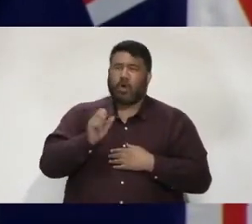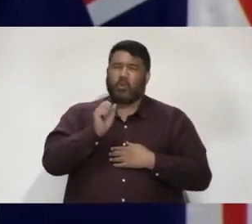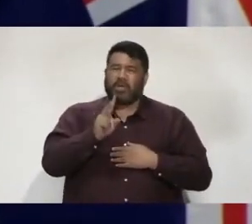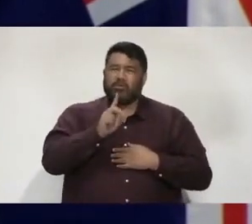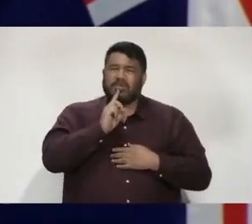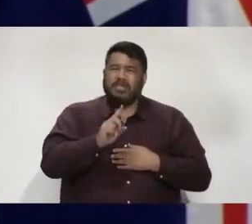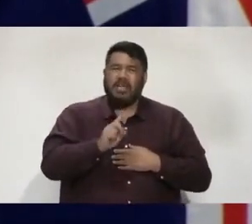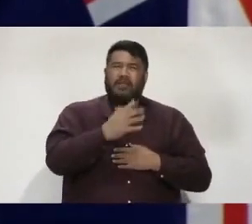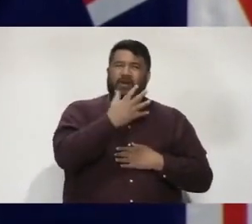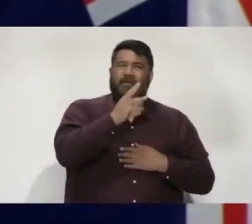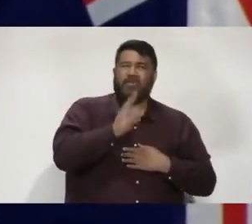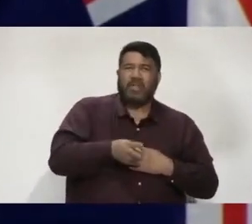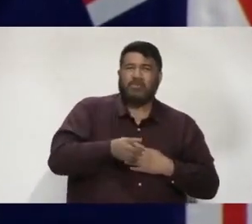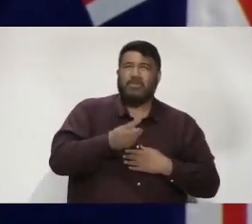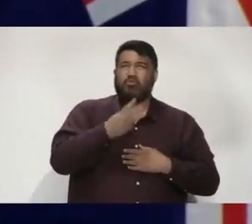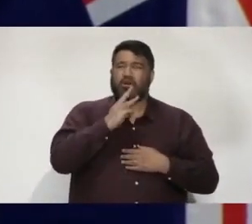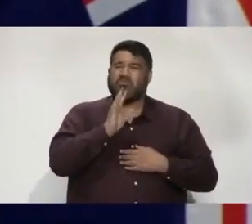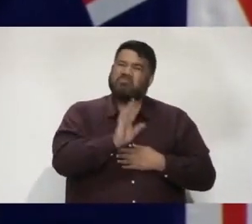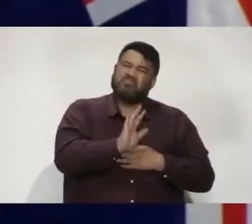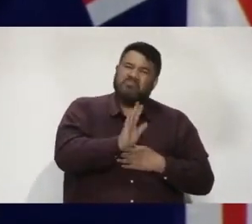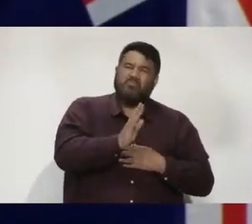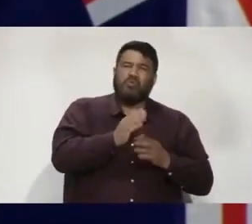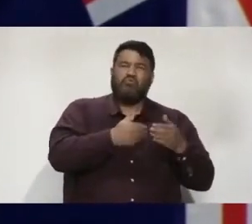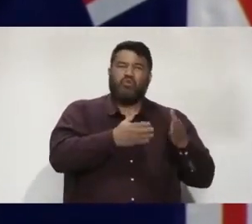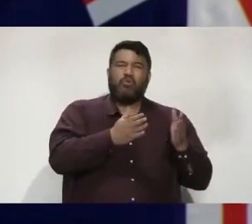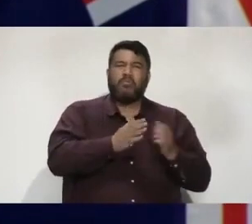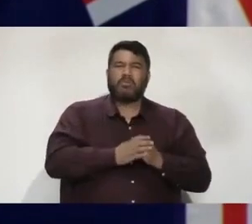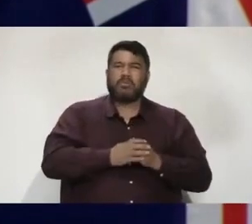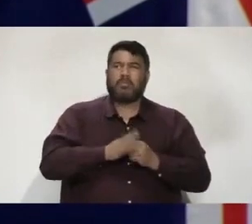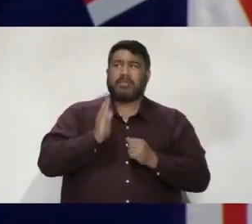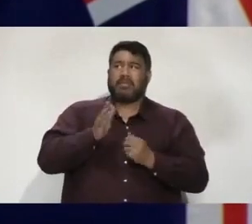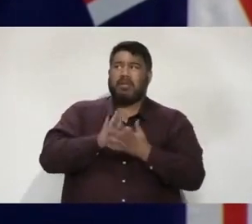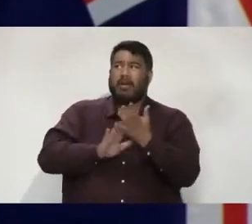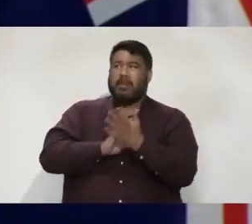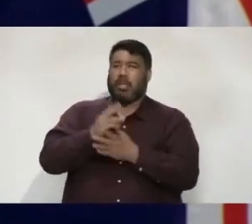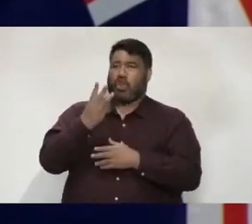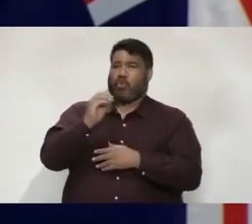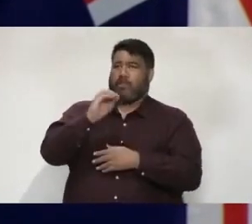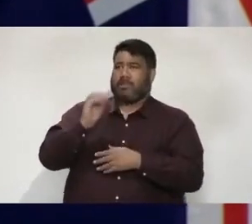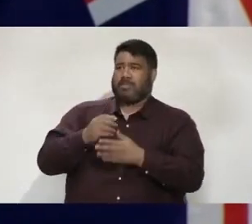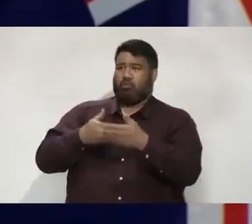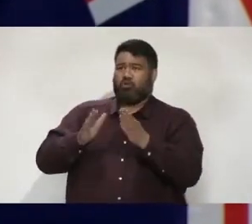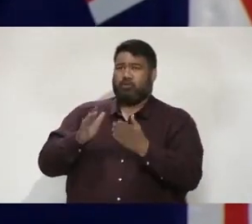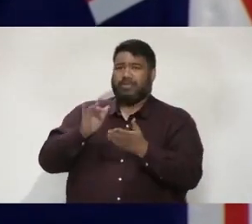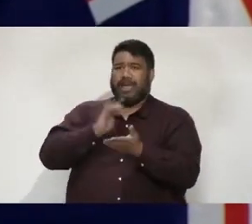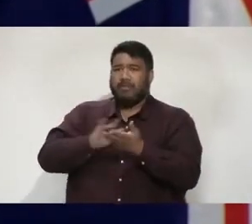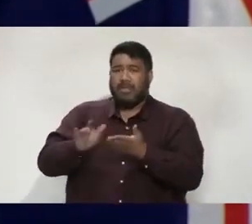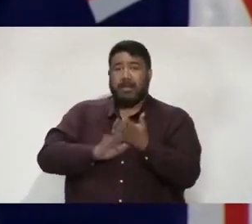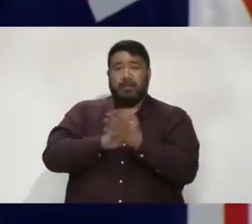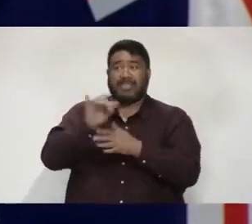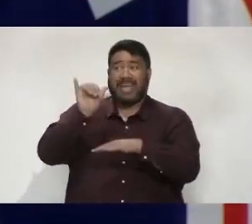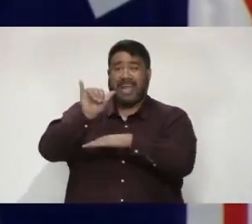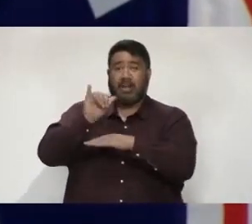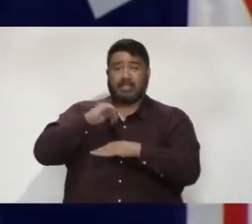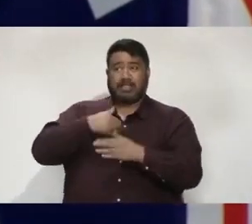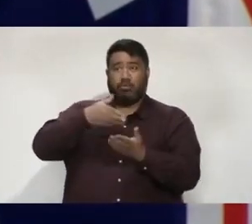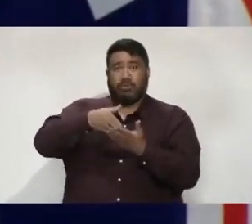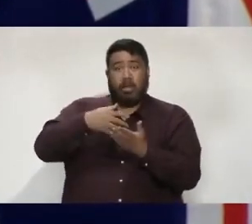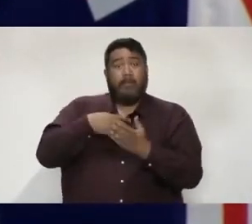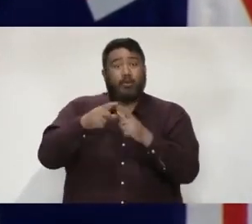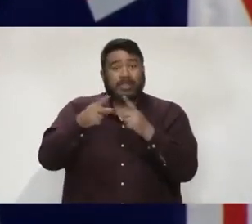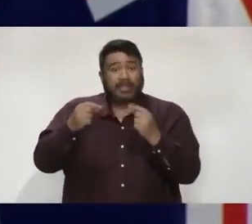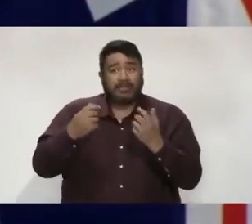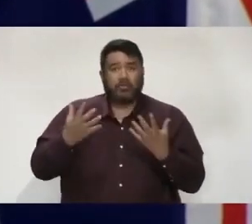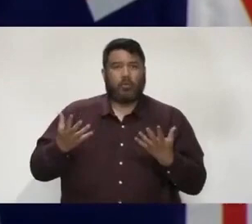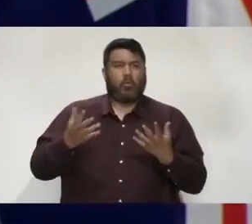only like another 200 or so rooms. It'd still be around at 30% empty. So are the airlines not selling enough tickets, or is it because of